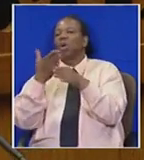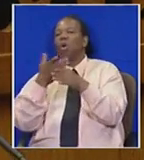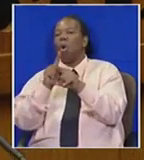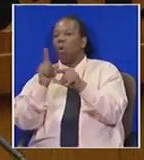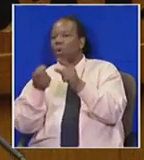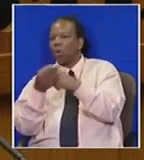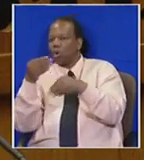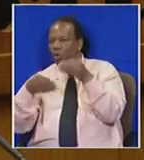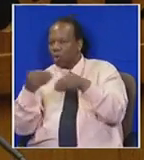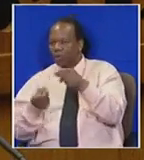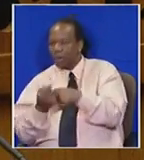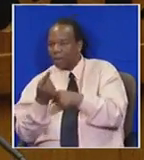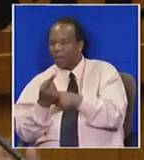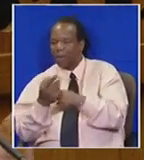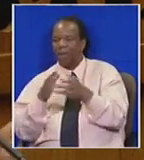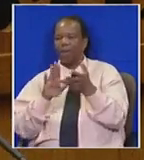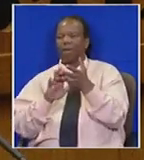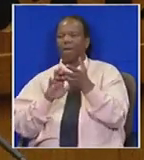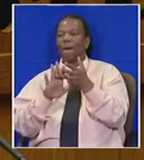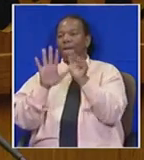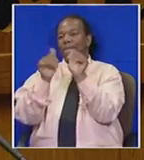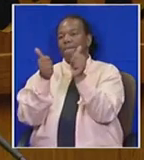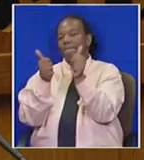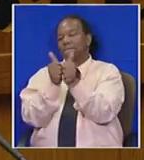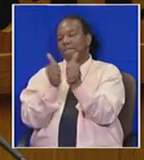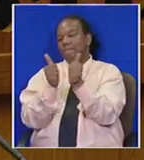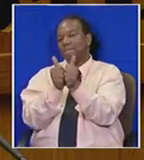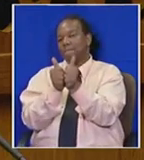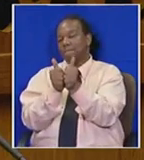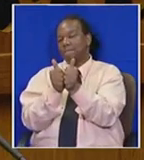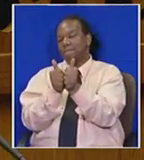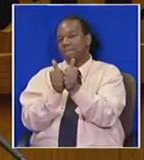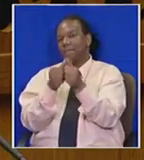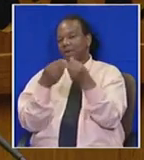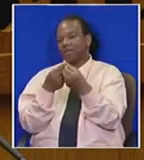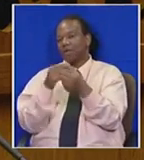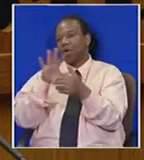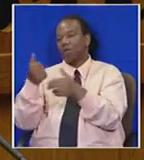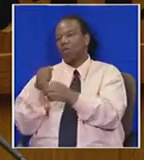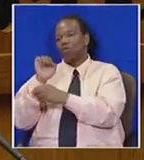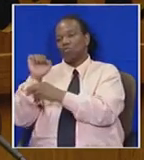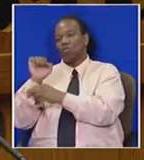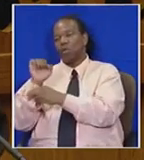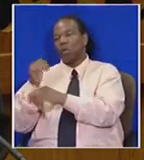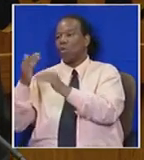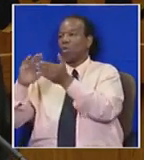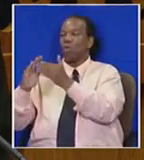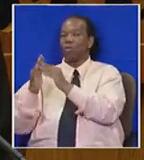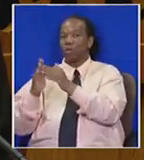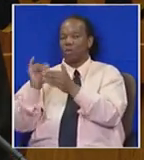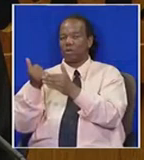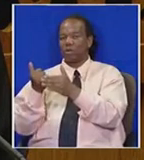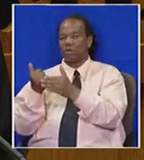corruption, building partnerships with the private sector, organized labor, and communities, and